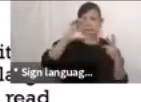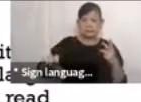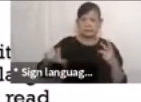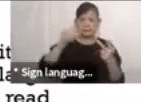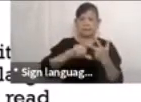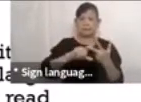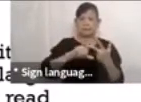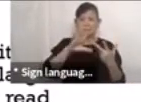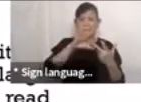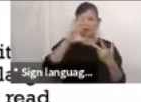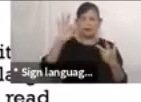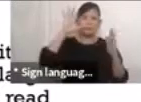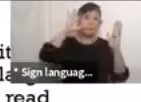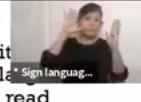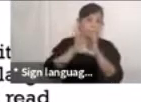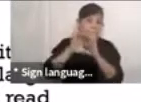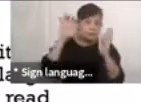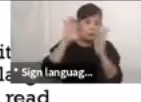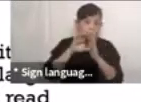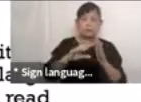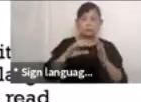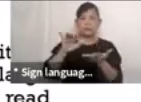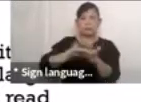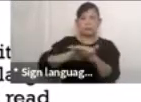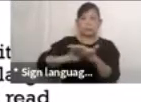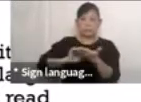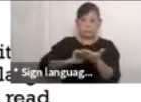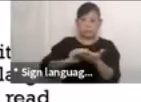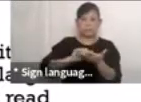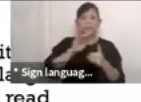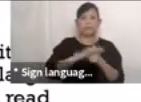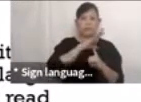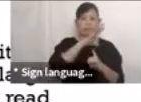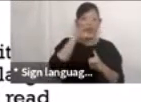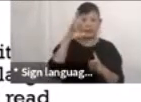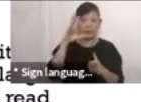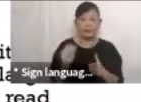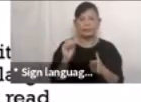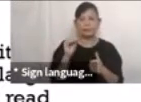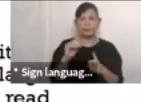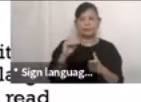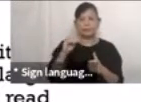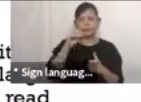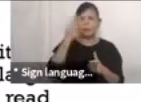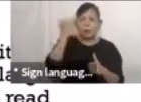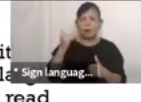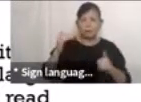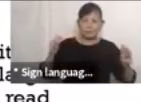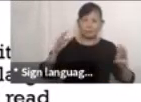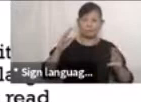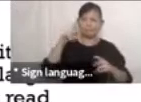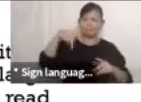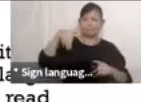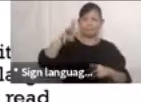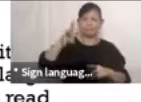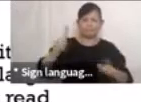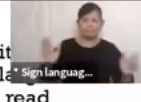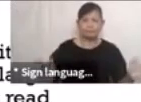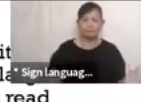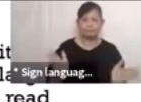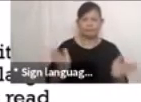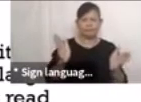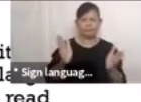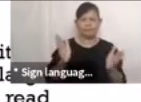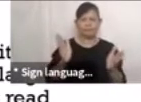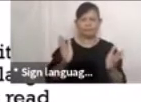The research on SRHR of persons with disabilities needs to be promoted so that such research and disaggregated data on disability